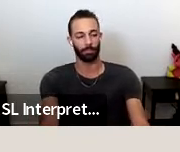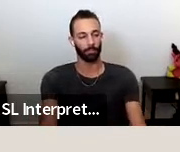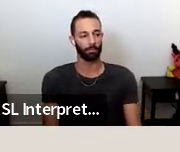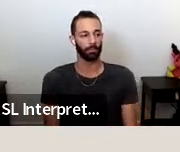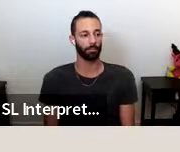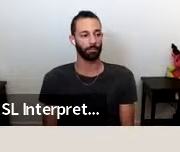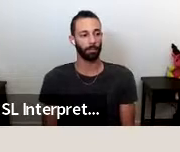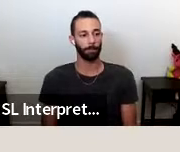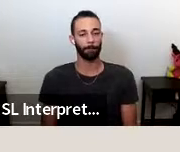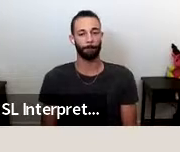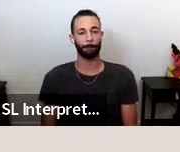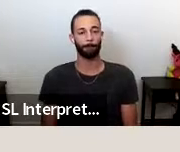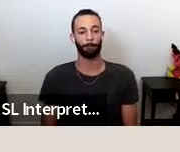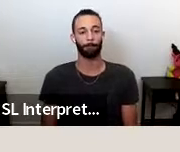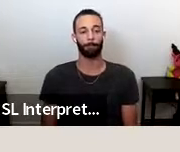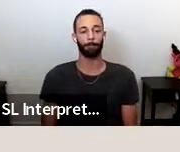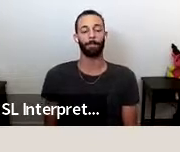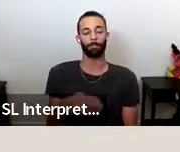Yeah.